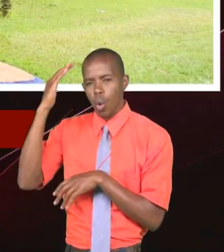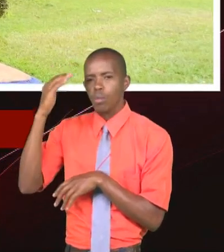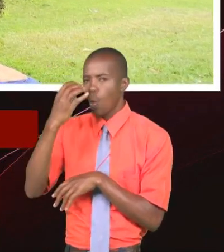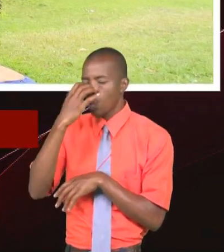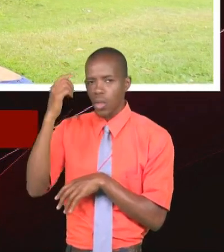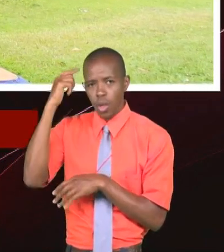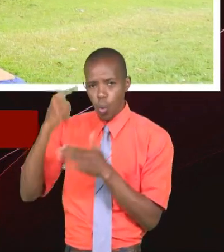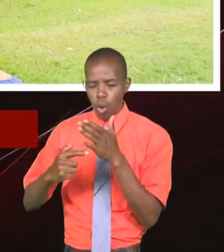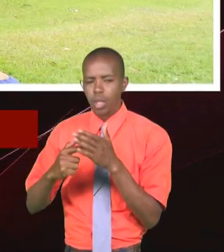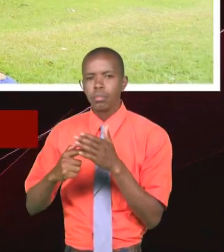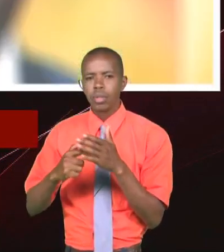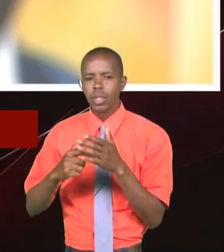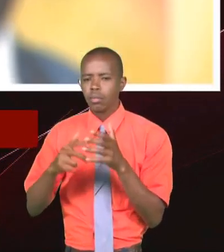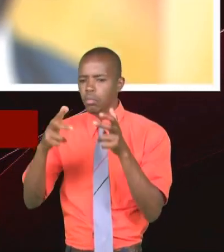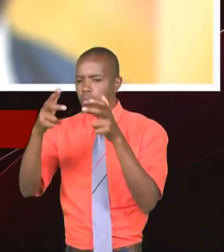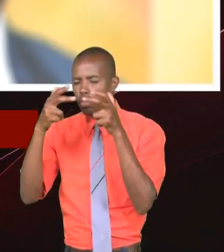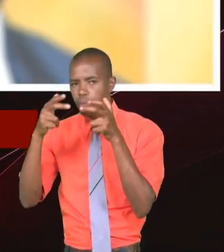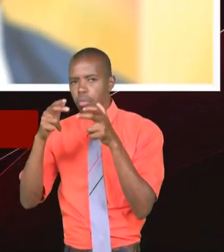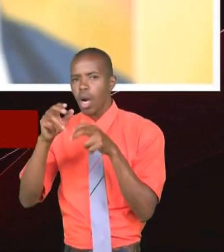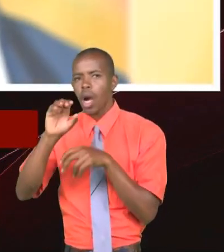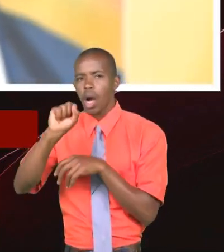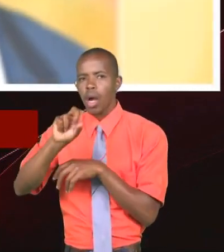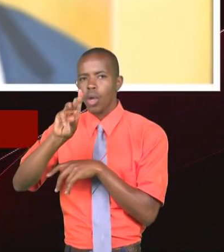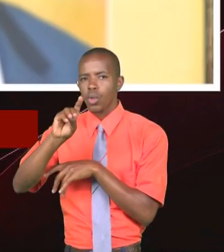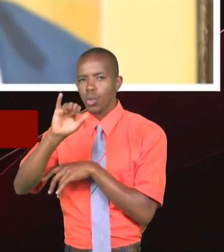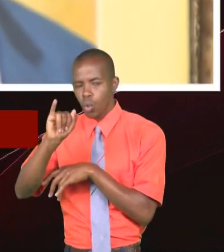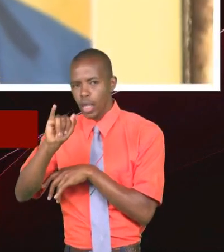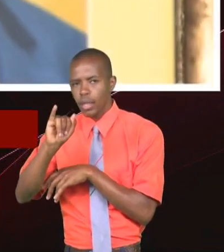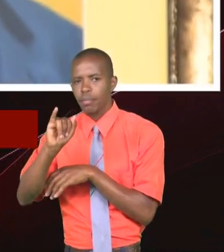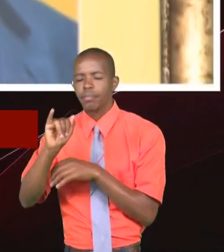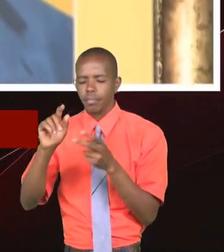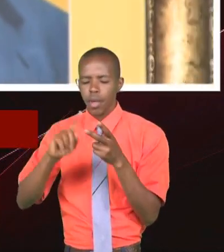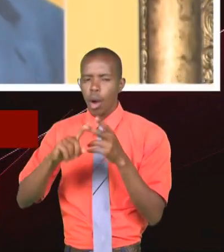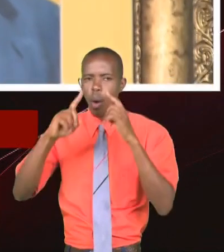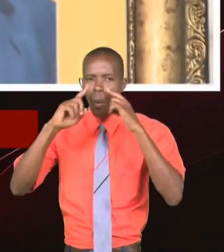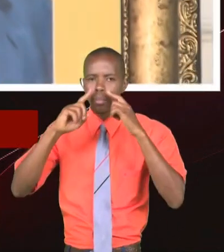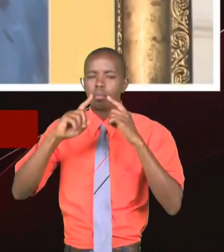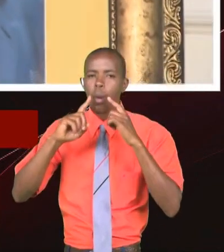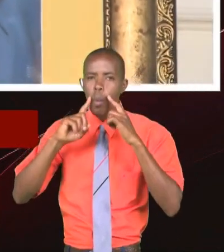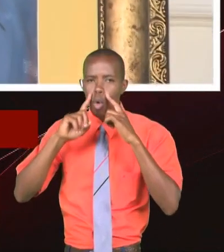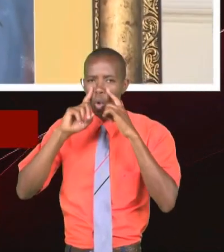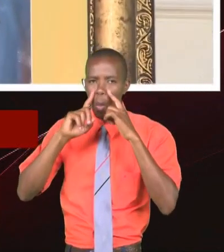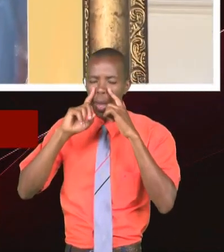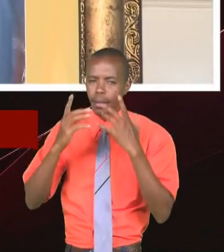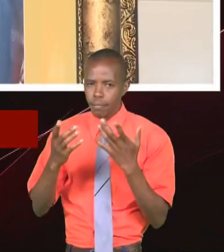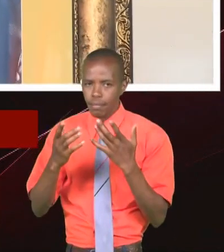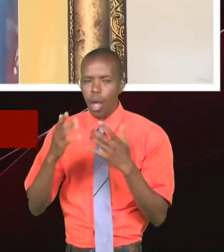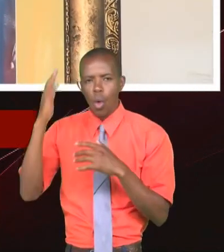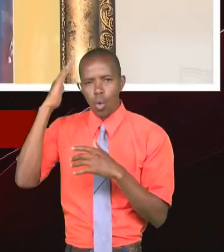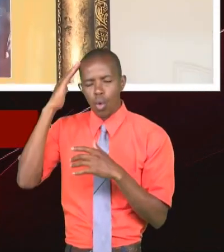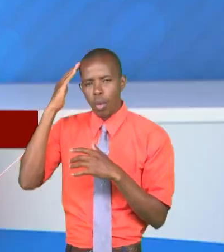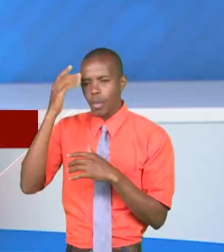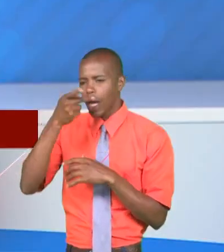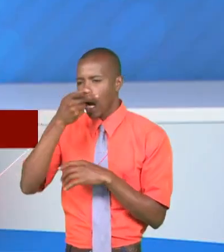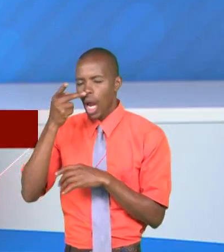listen to Kinasuti and Kinamurkomen. You know, in politics, you cannot say Kalonzo is not saying this, but listen to his people. You know the mind of